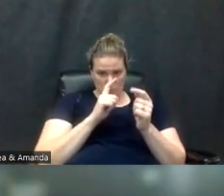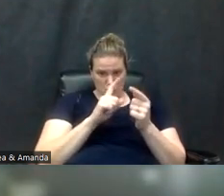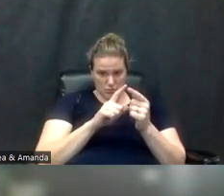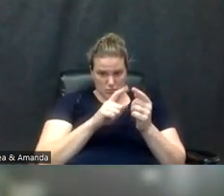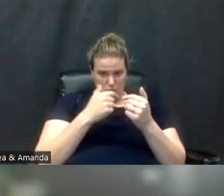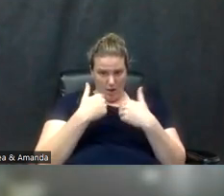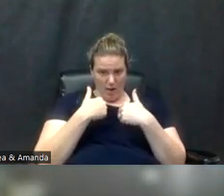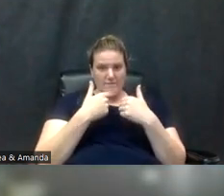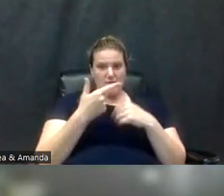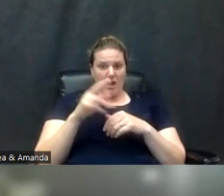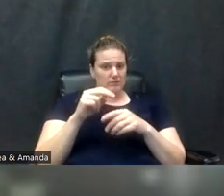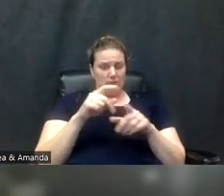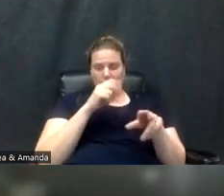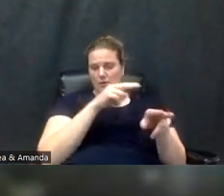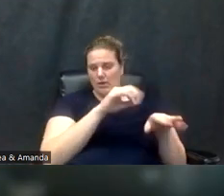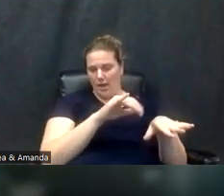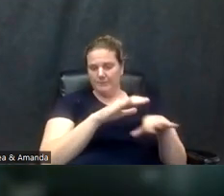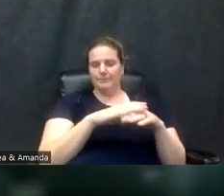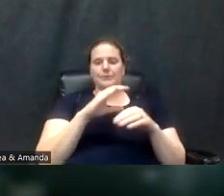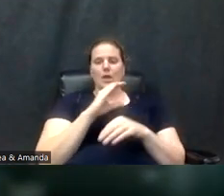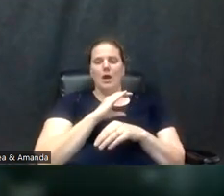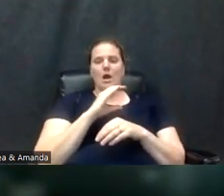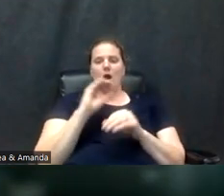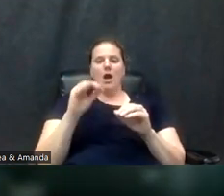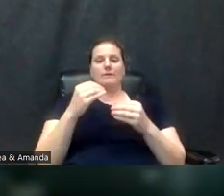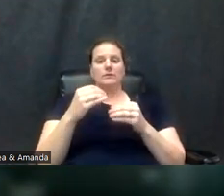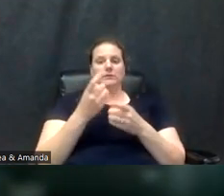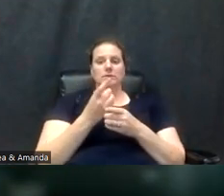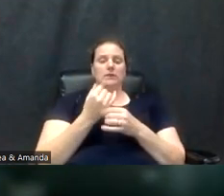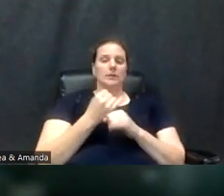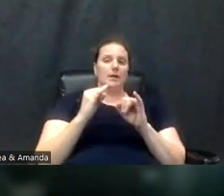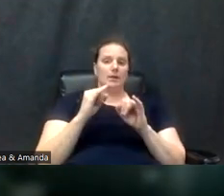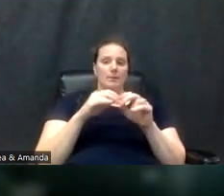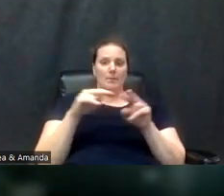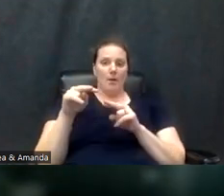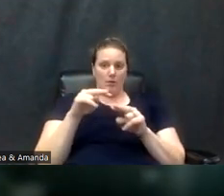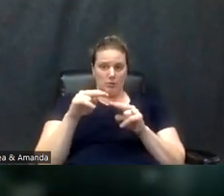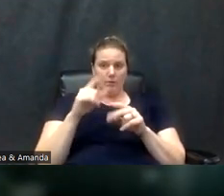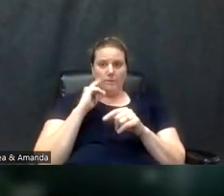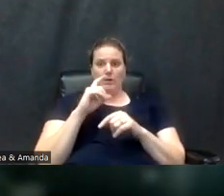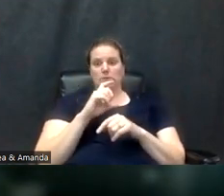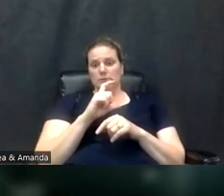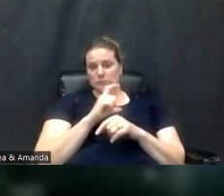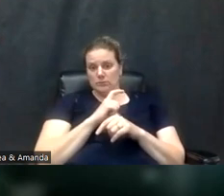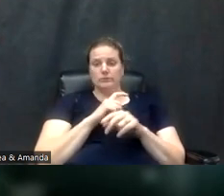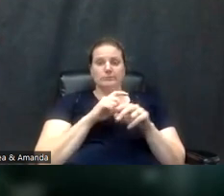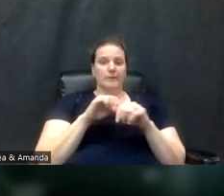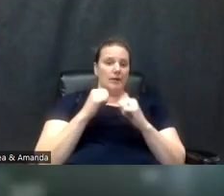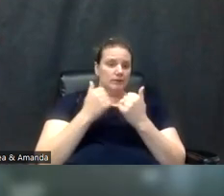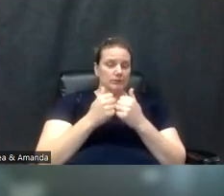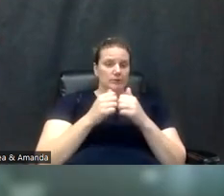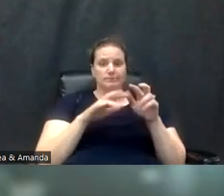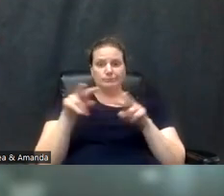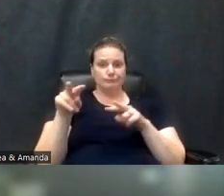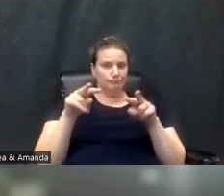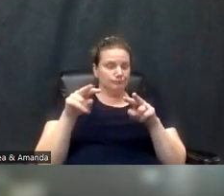So they have what's called the Office of Independent Monitor, and it's a civilian oversight agency for police and sheriff departments. So it's advised by